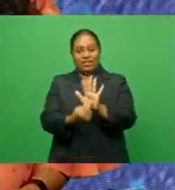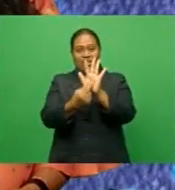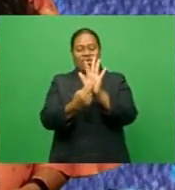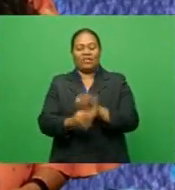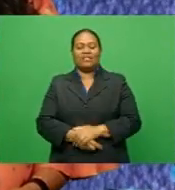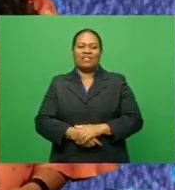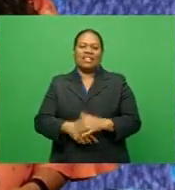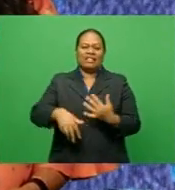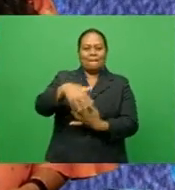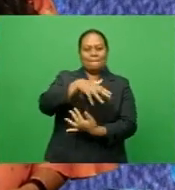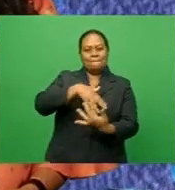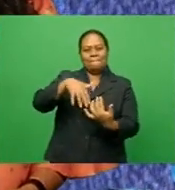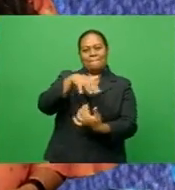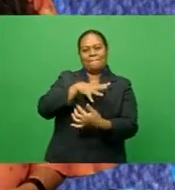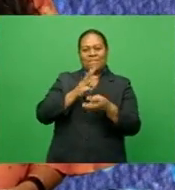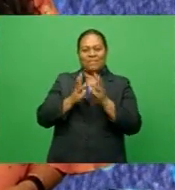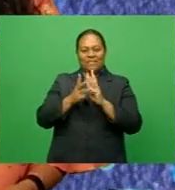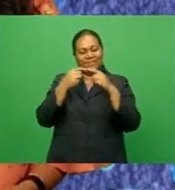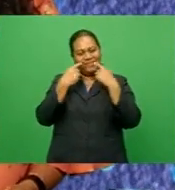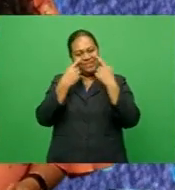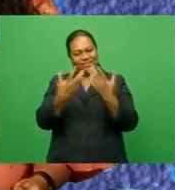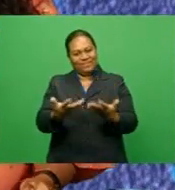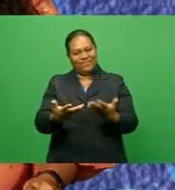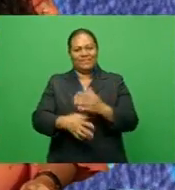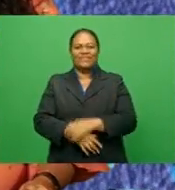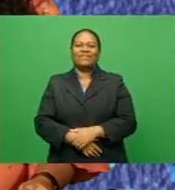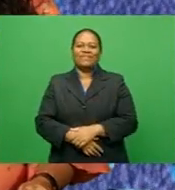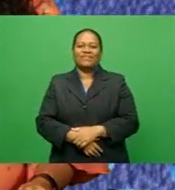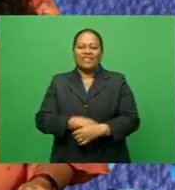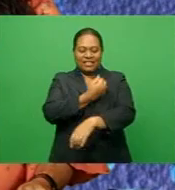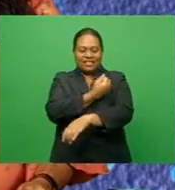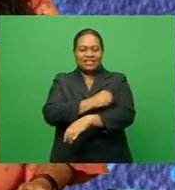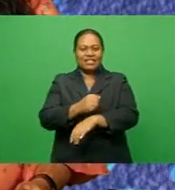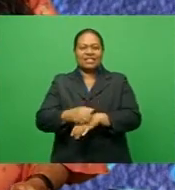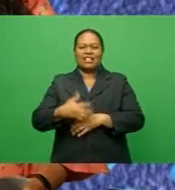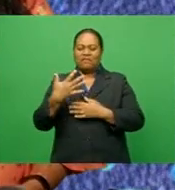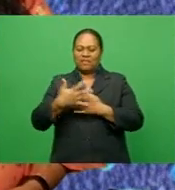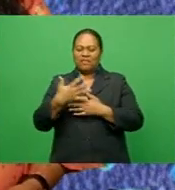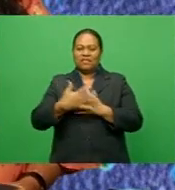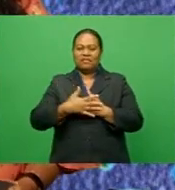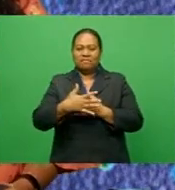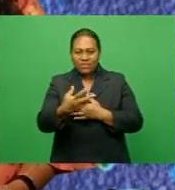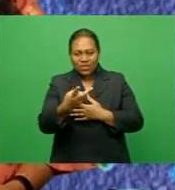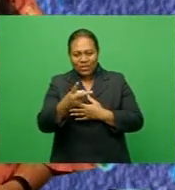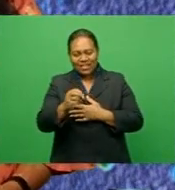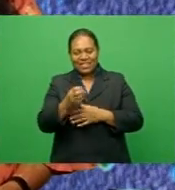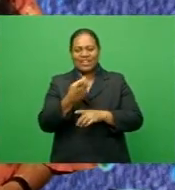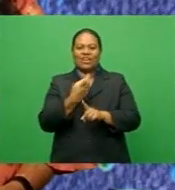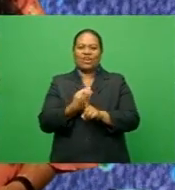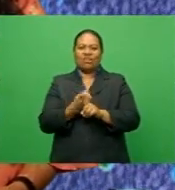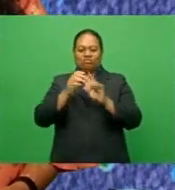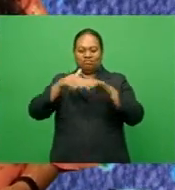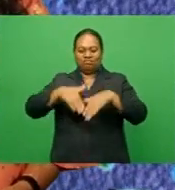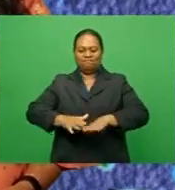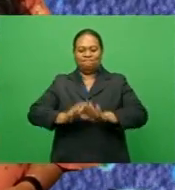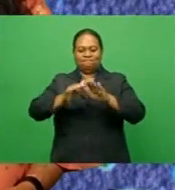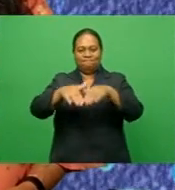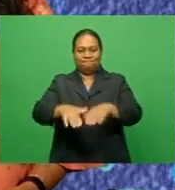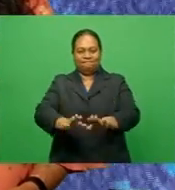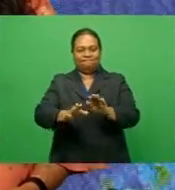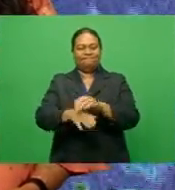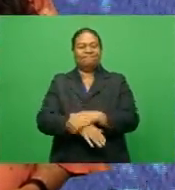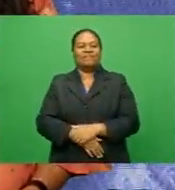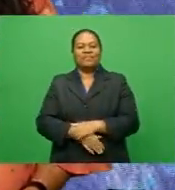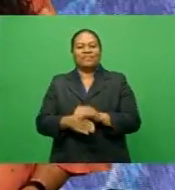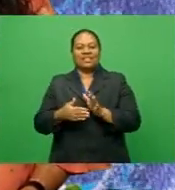mixed weather situation. At sea, southeast winds 15 to 20 knots, moderate to rough seas. Looking